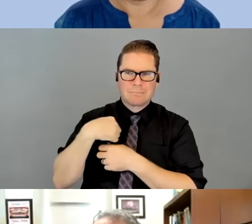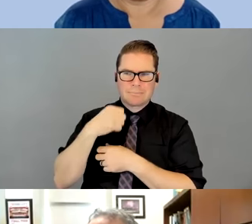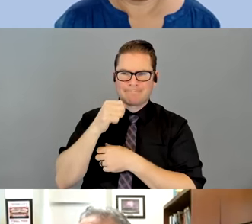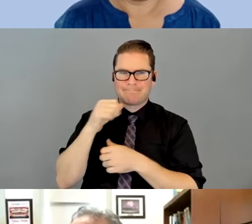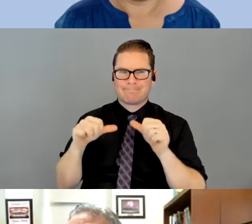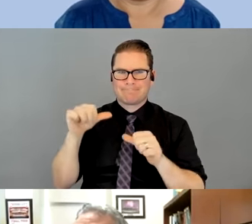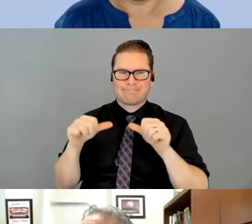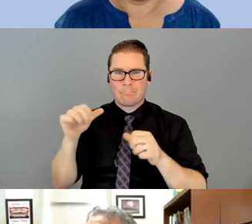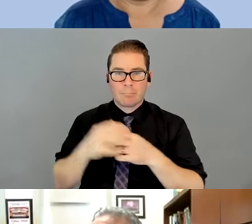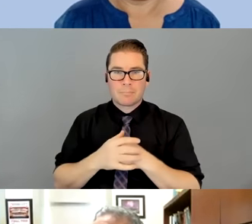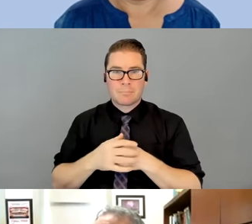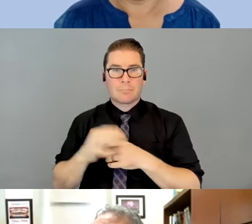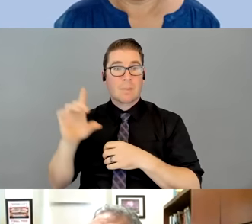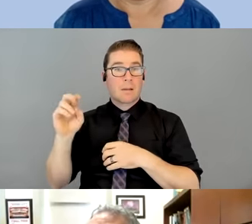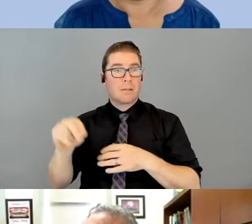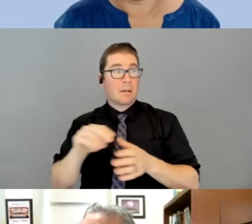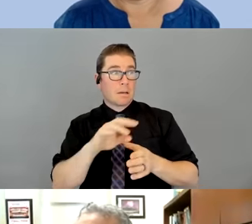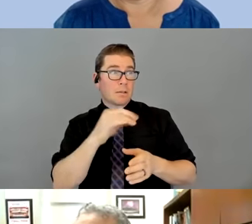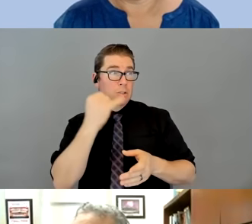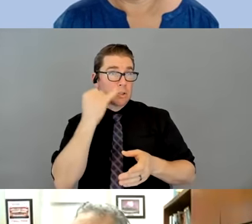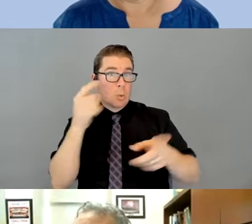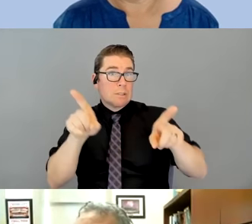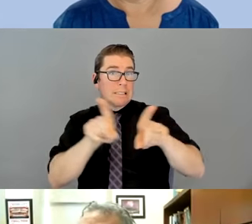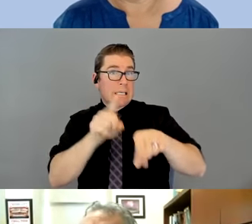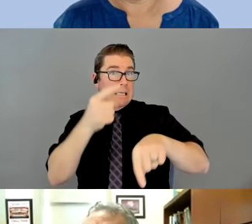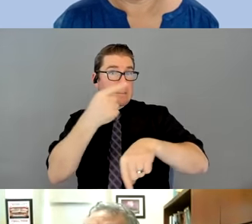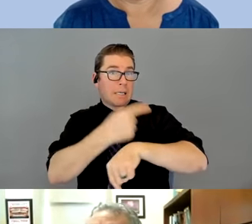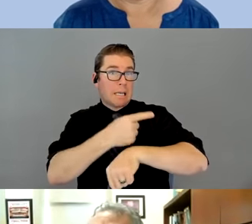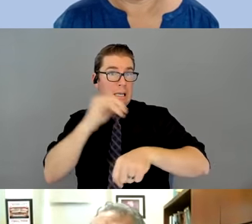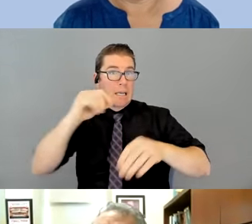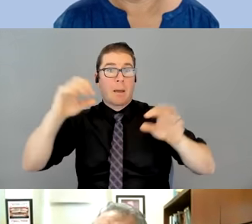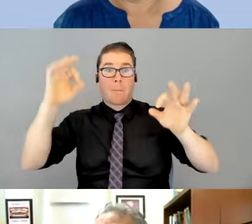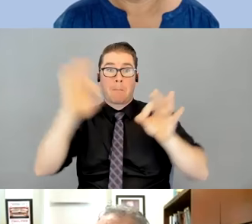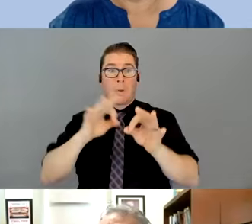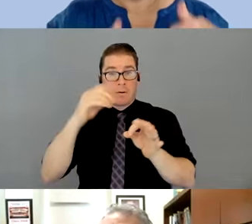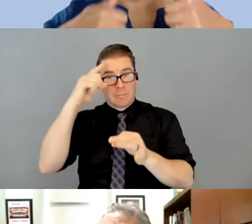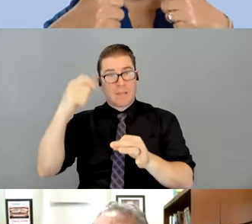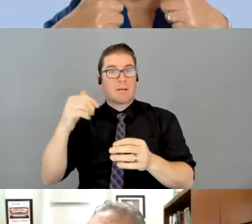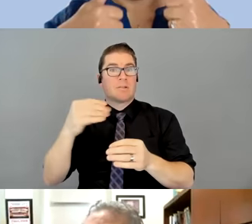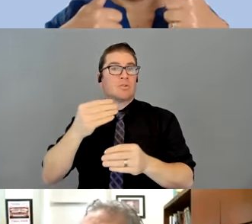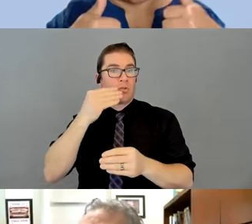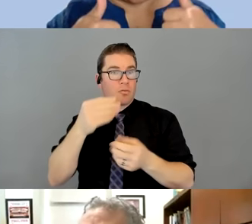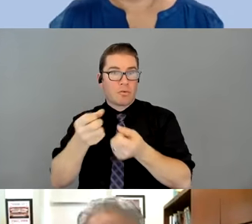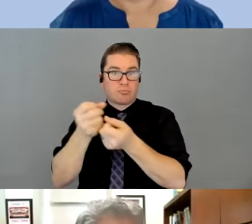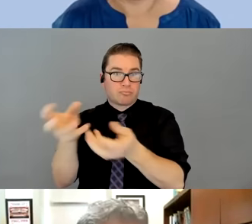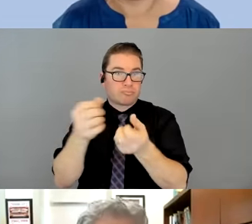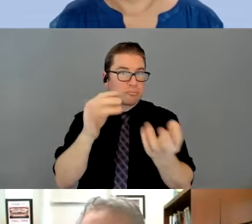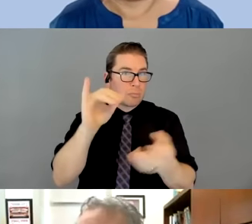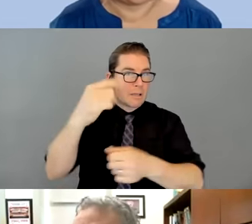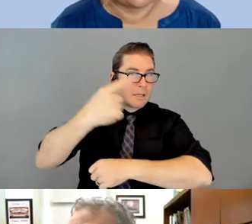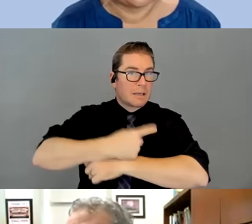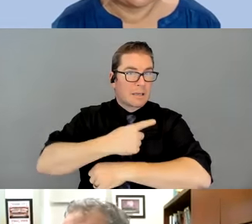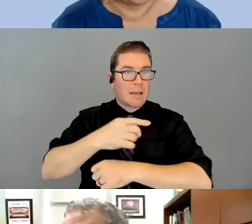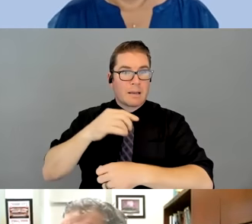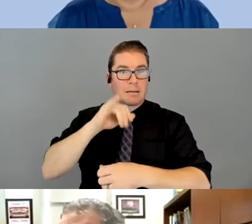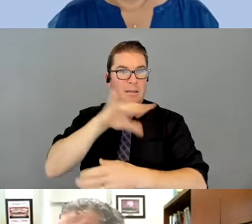be perfect if that was the same day, because I know that we'll have food available for everyone on that day as part of the